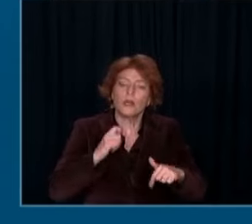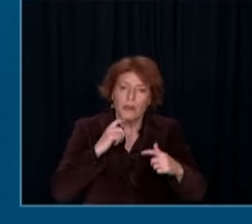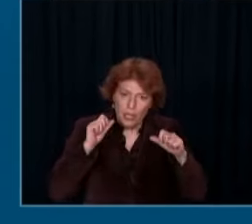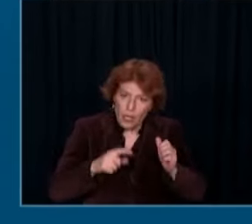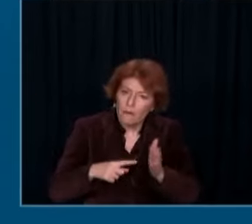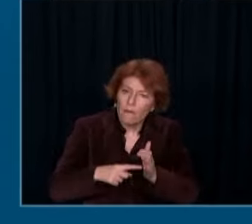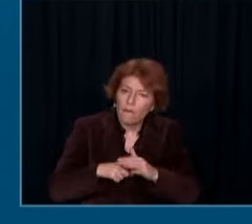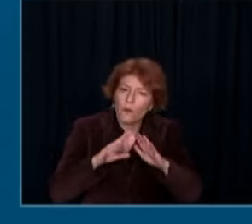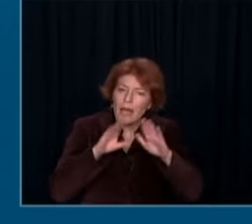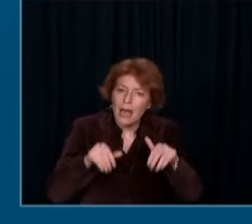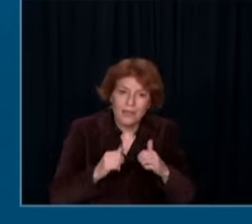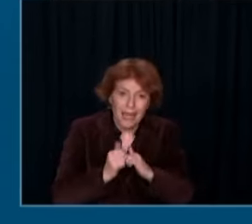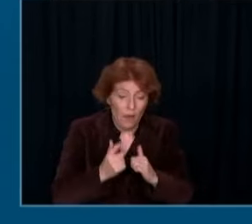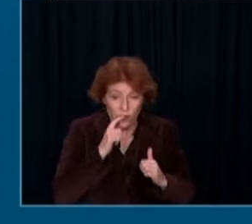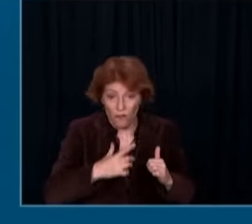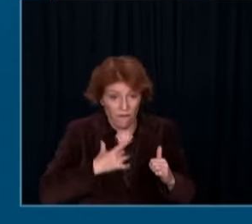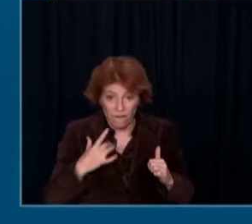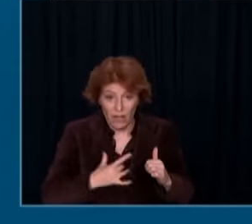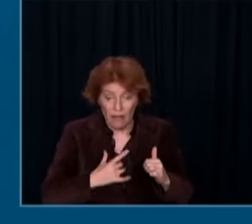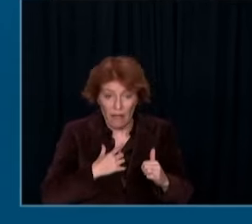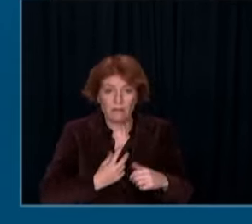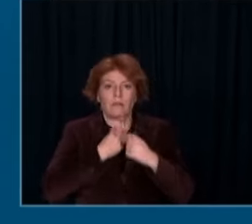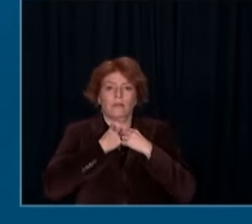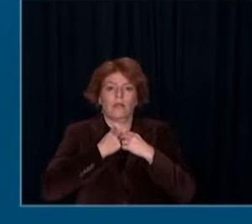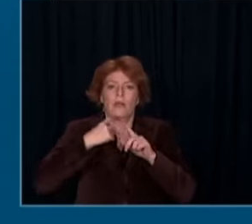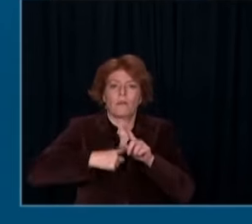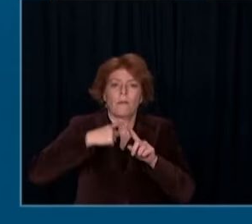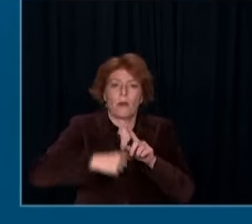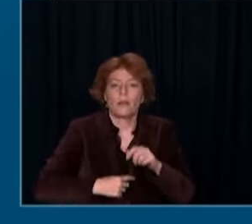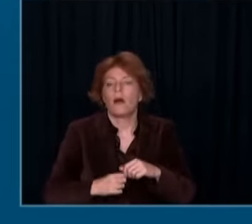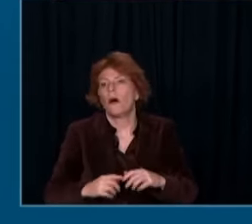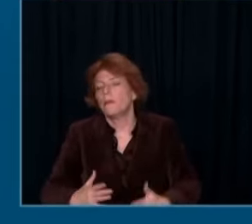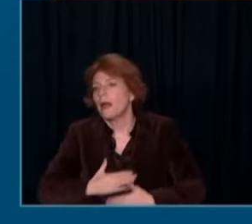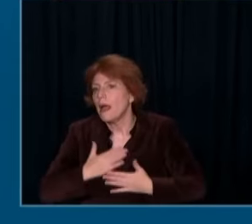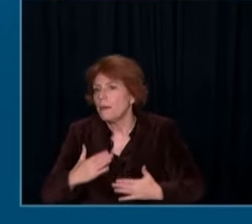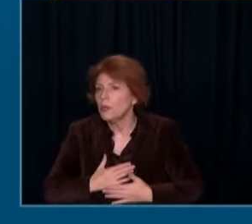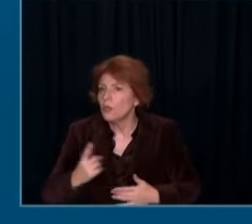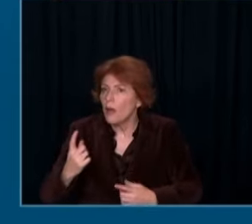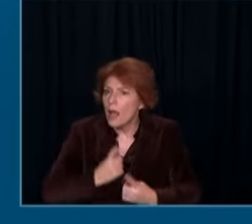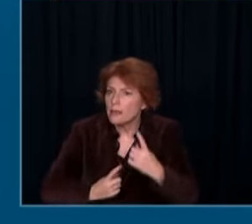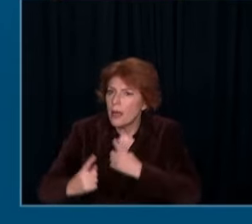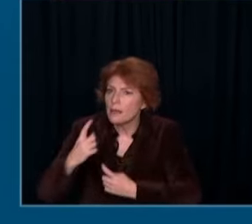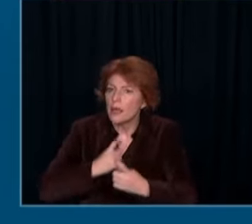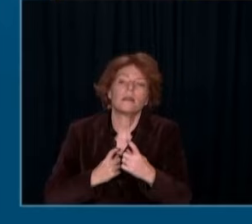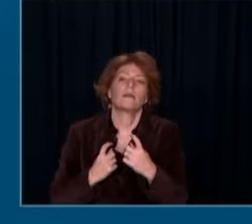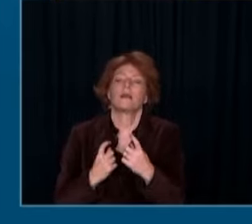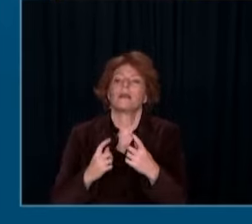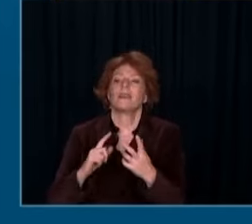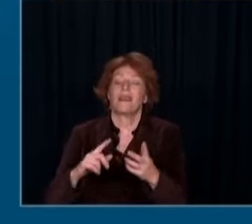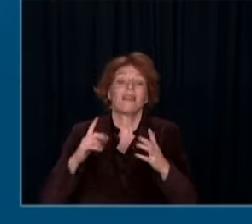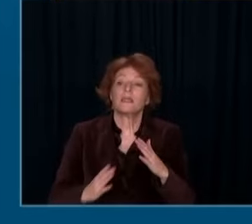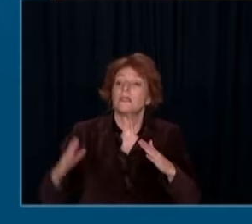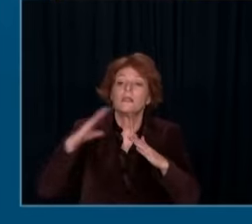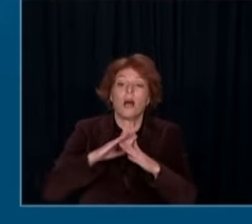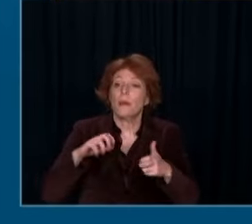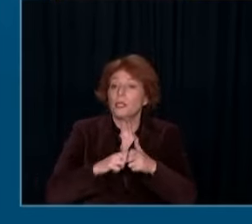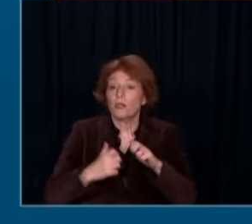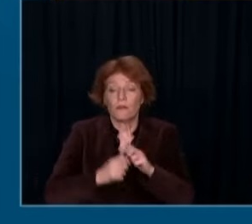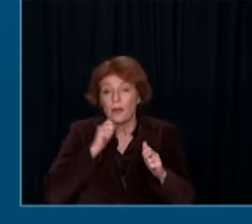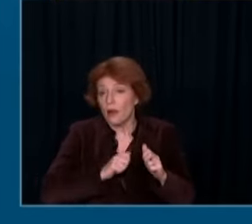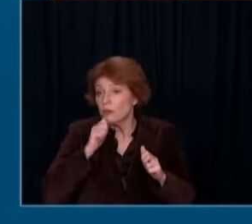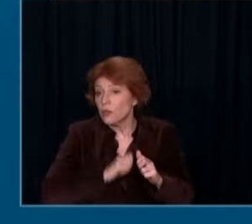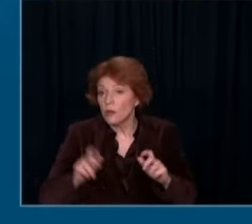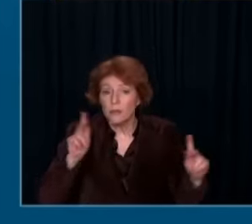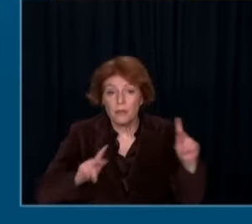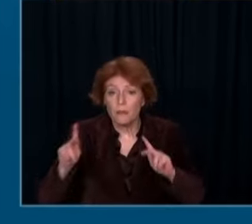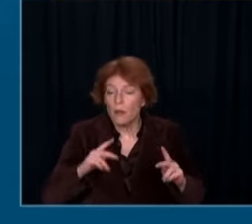afford housing? They don't feel like they're up against the wall every month. I'm so glad you're asking these questions, because this is the number one issue for Arizonans.